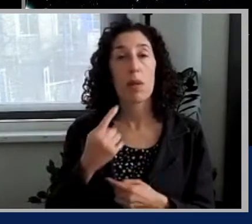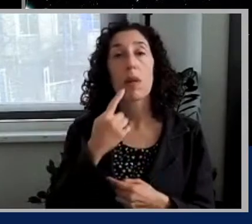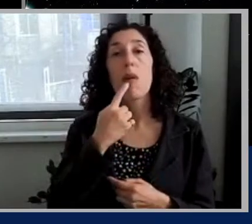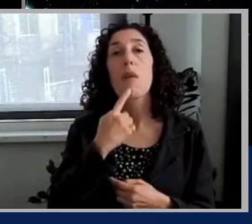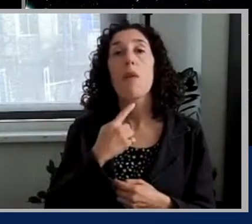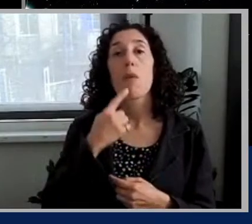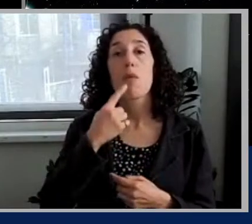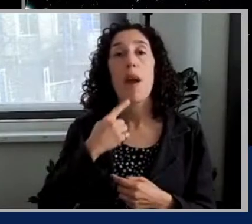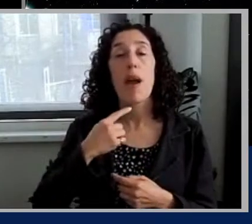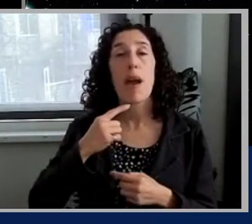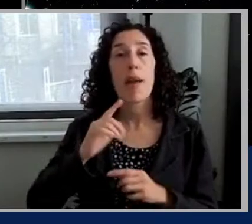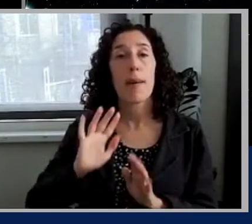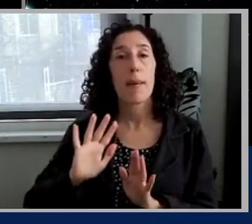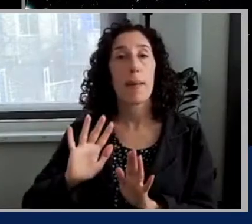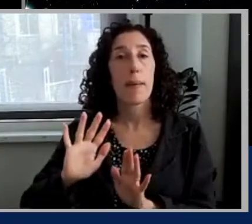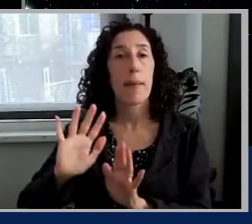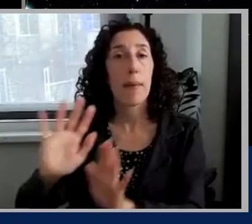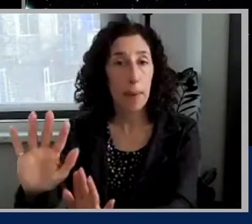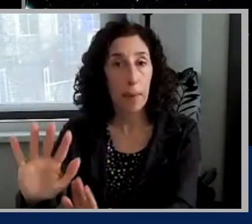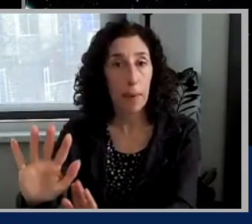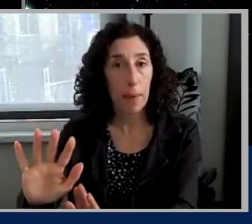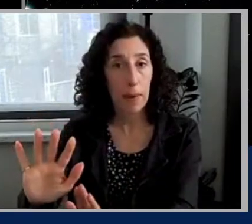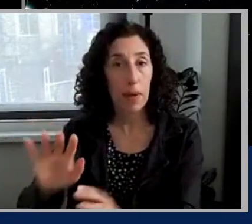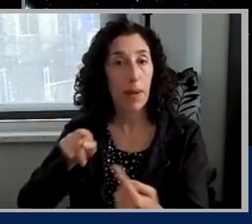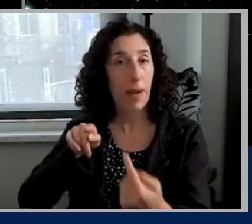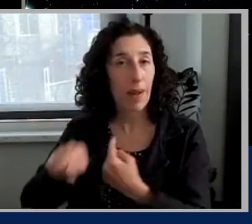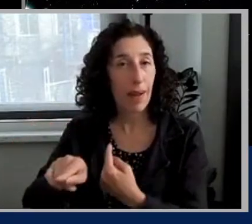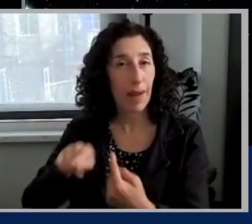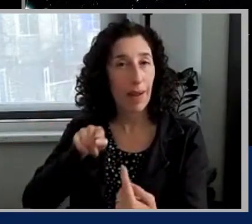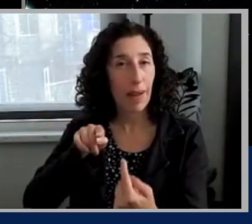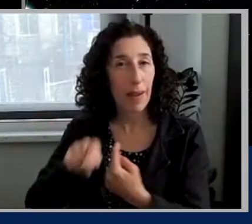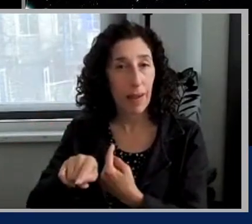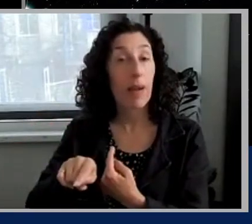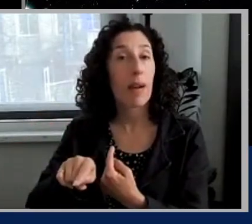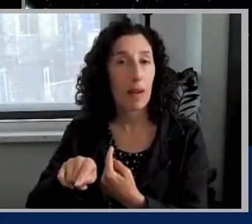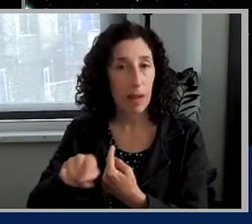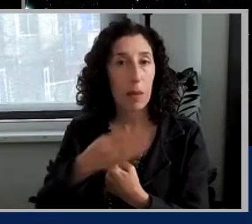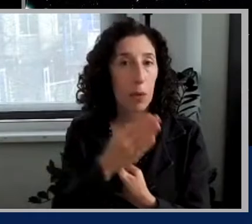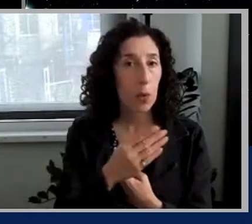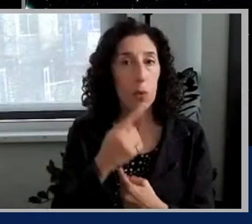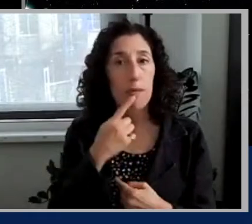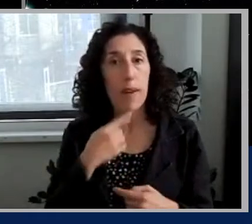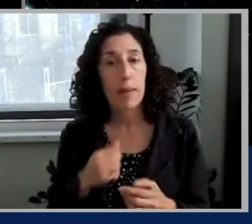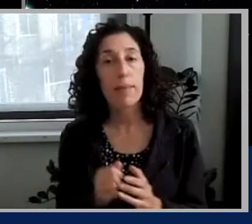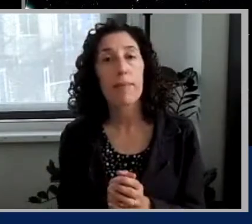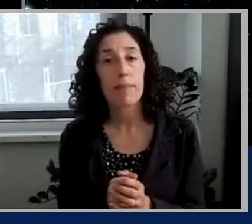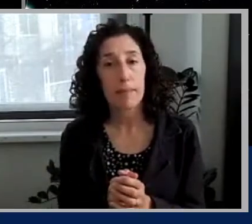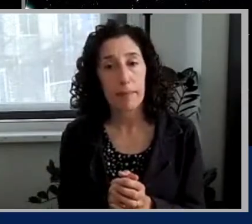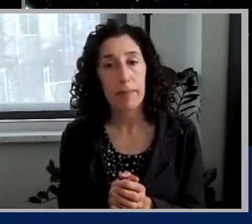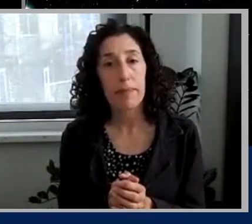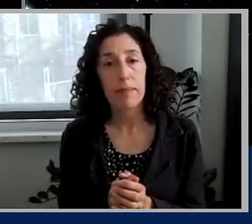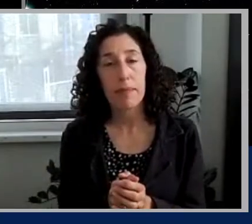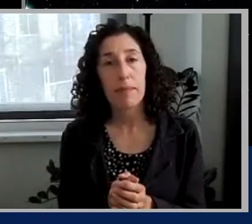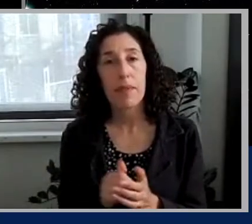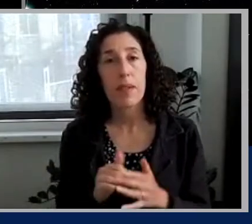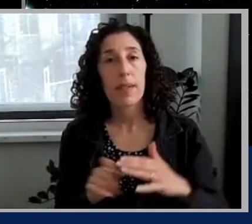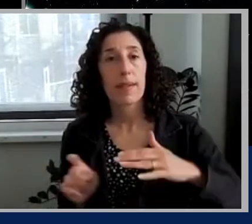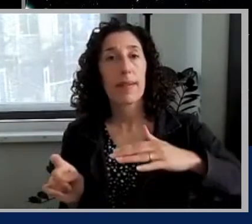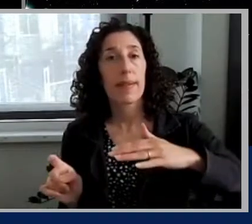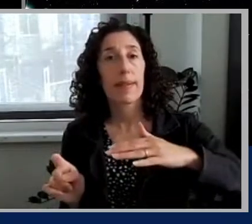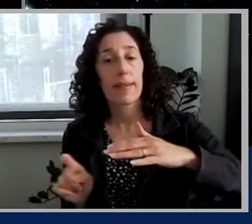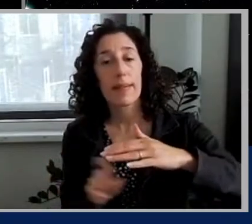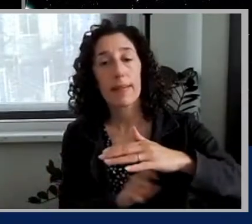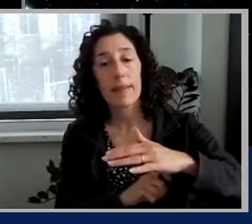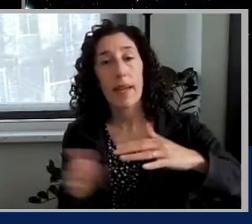tried to replicate that information in the 2D image. But yes, the scan itself is just of the two-dimensional data. We have